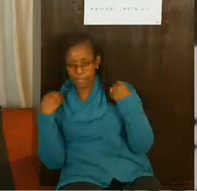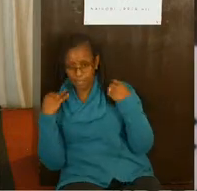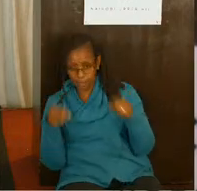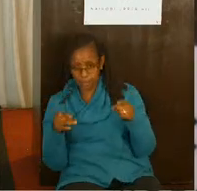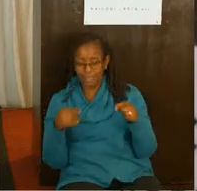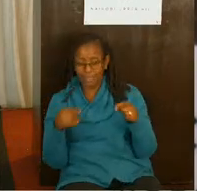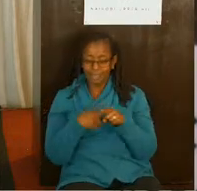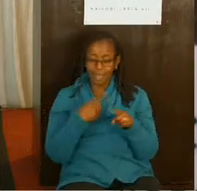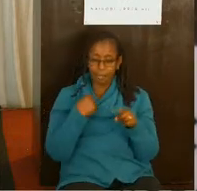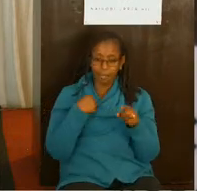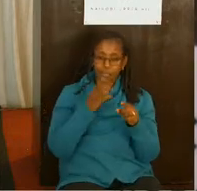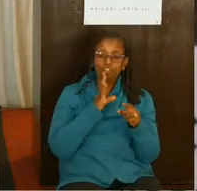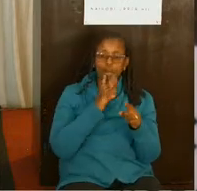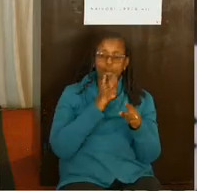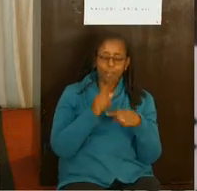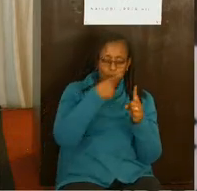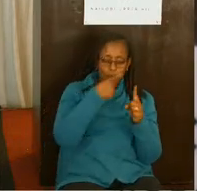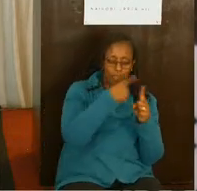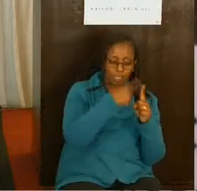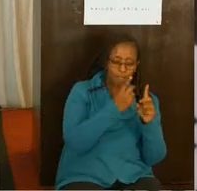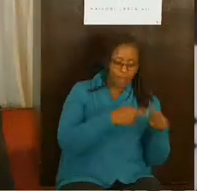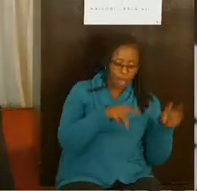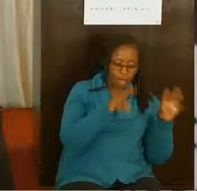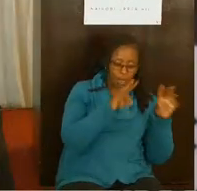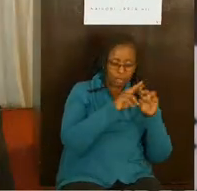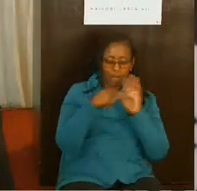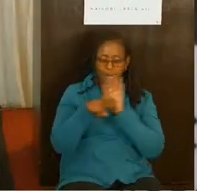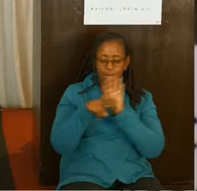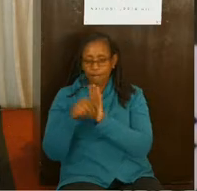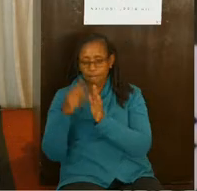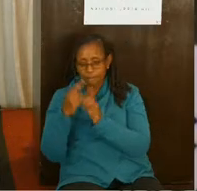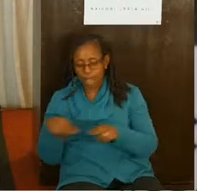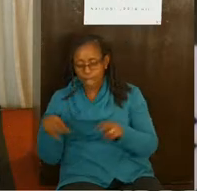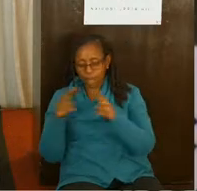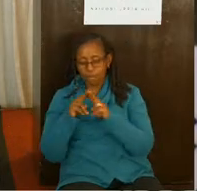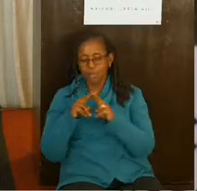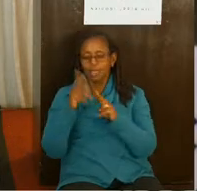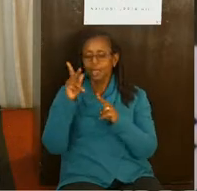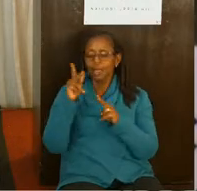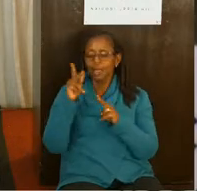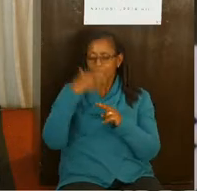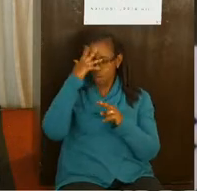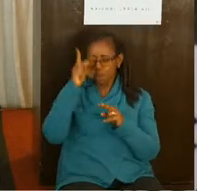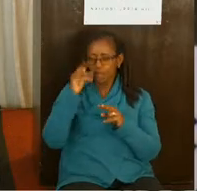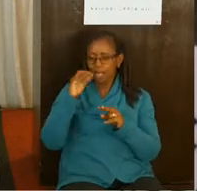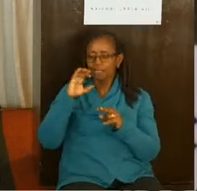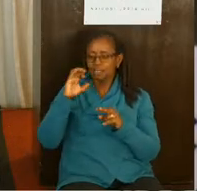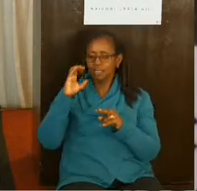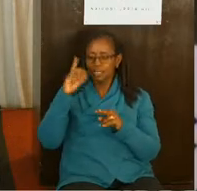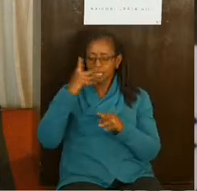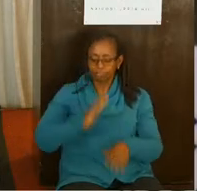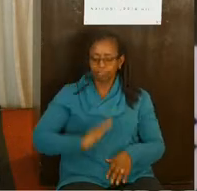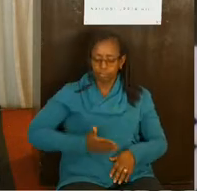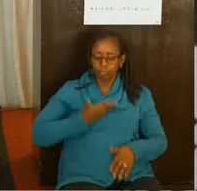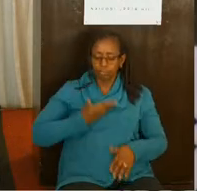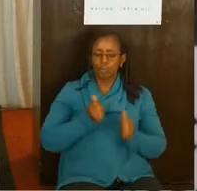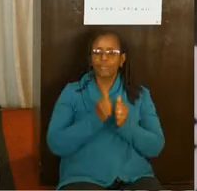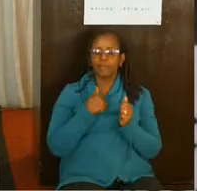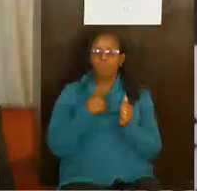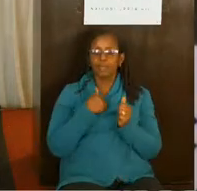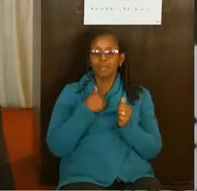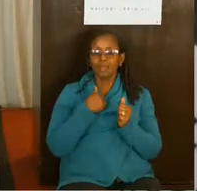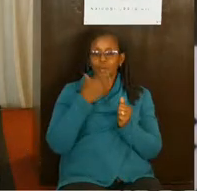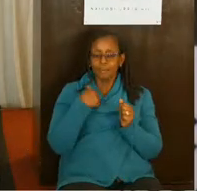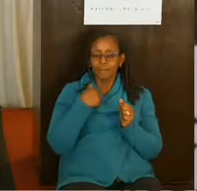positive values and negative values I know KICD was up in arms against me for talking about positive values